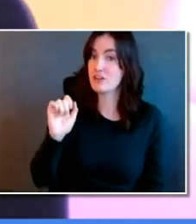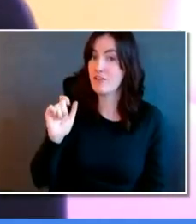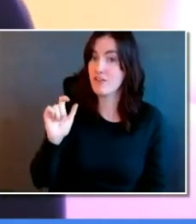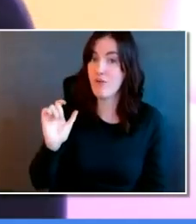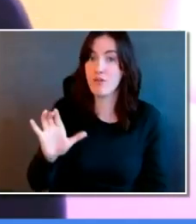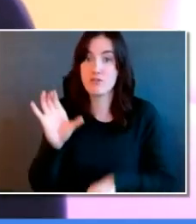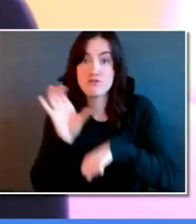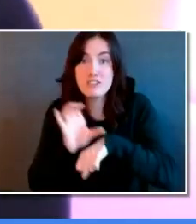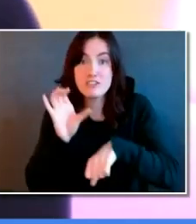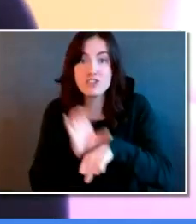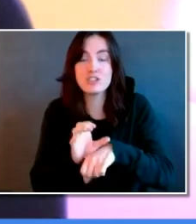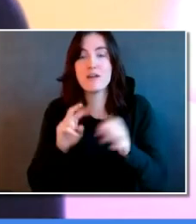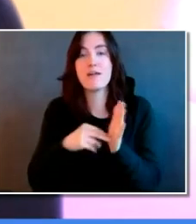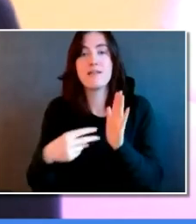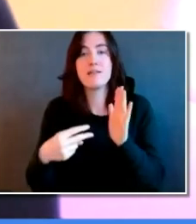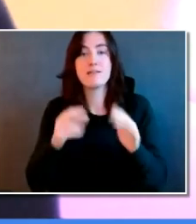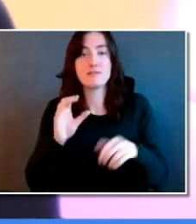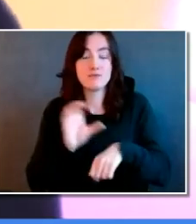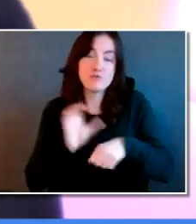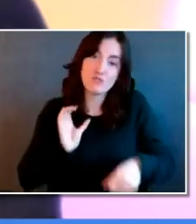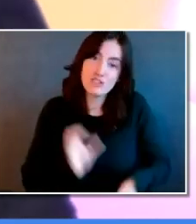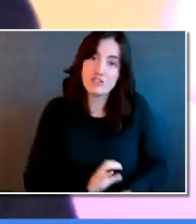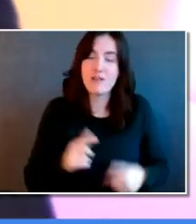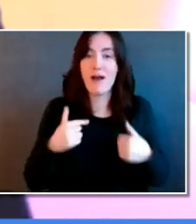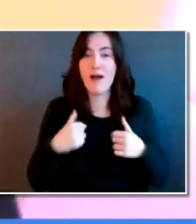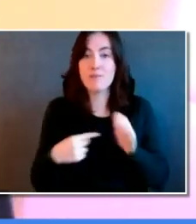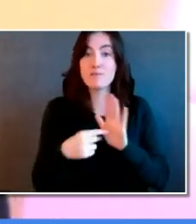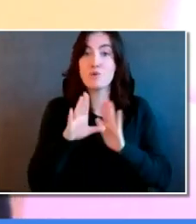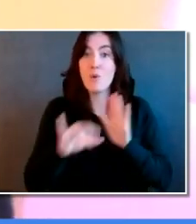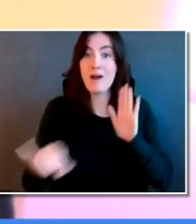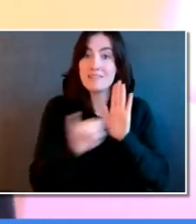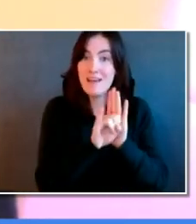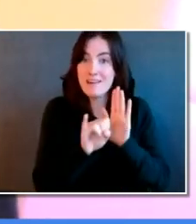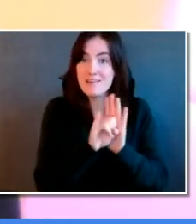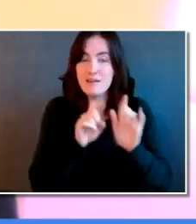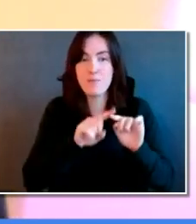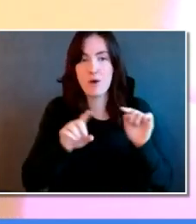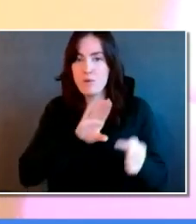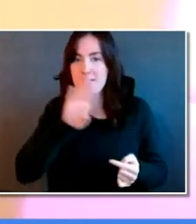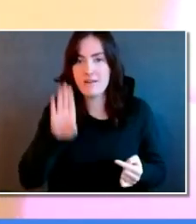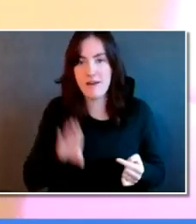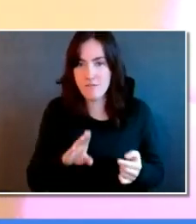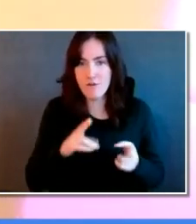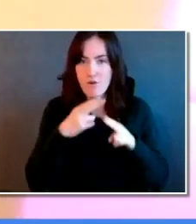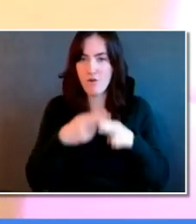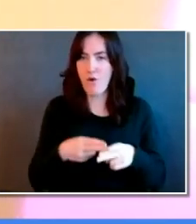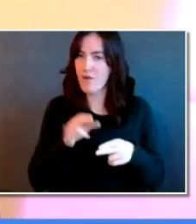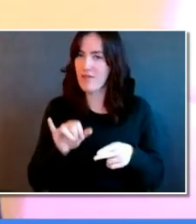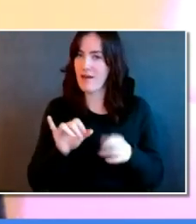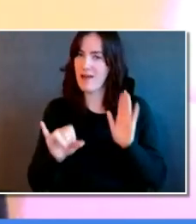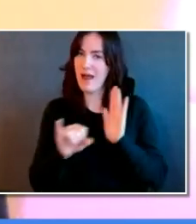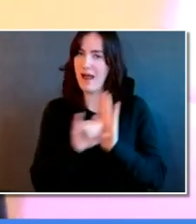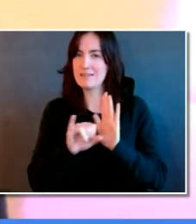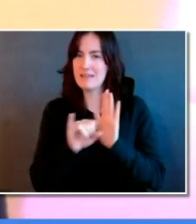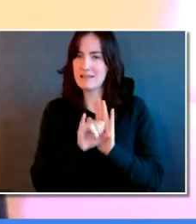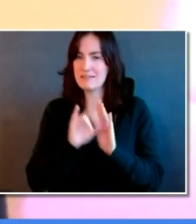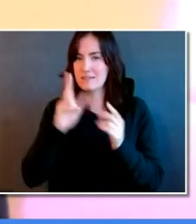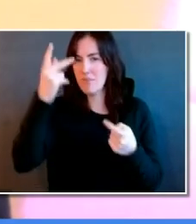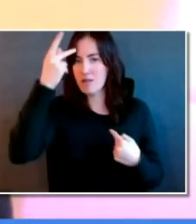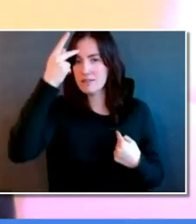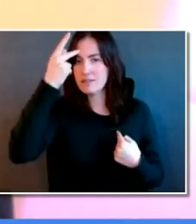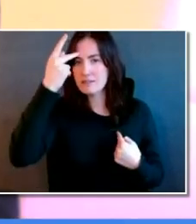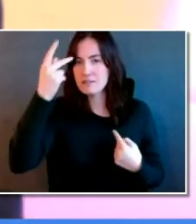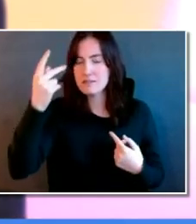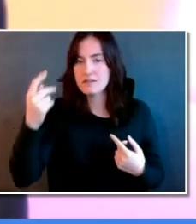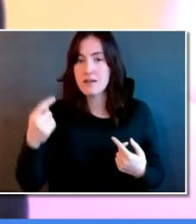you on the basis of your identity, but we never call that identity politics. And I would beg to